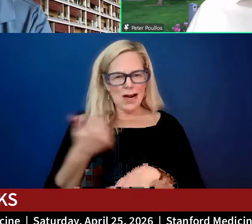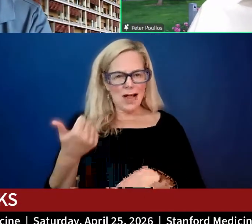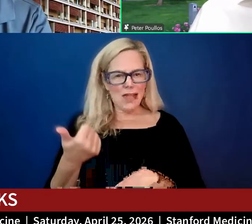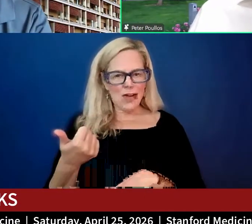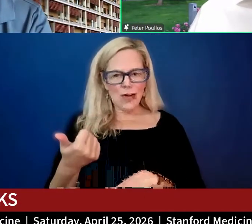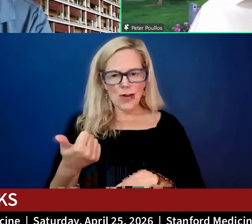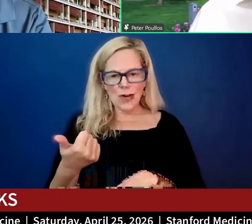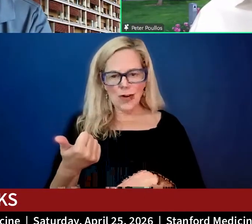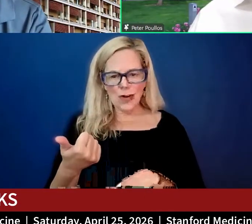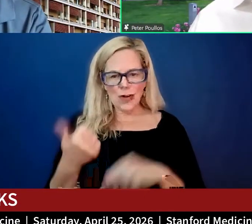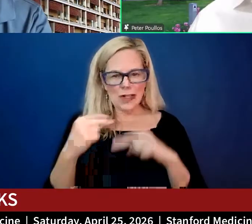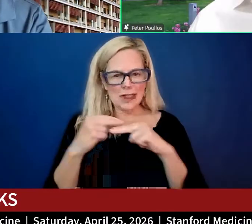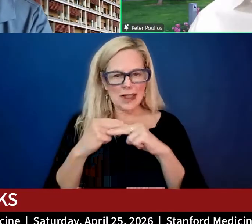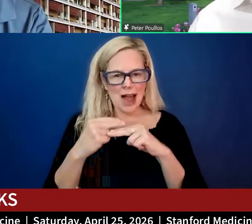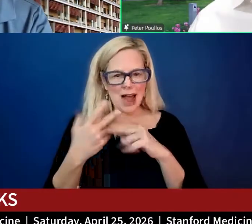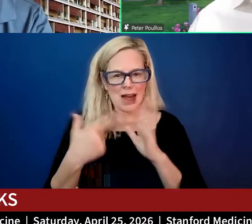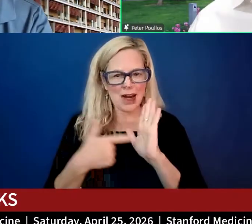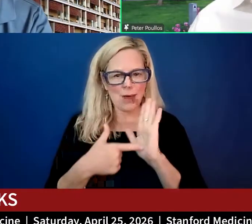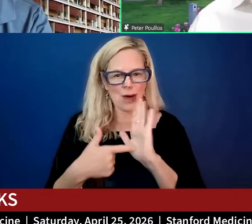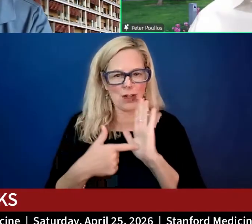slide I wanted to show.